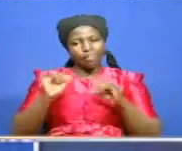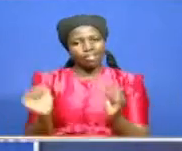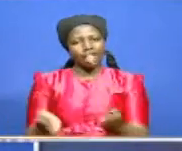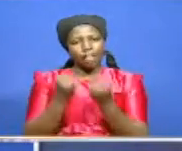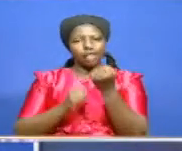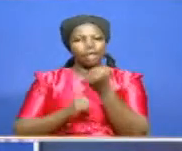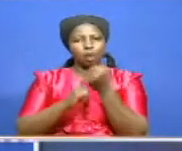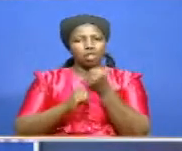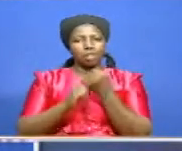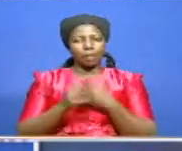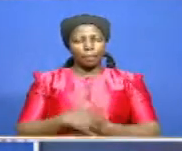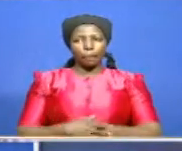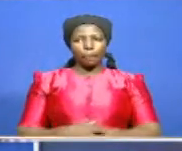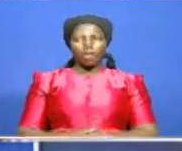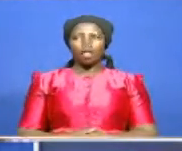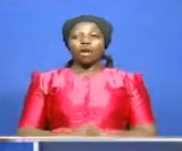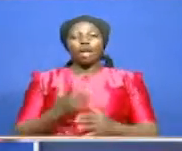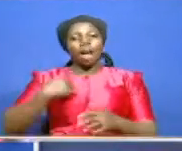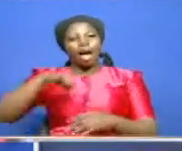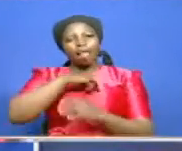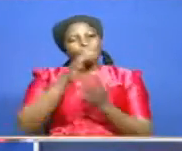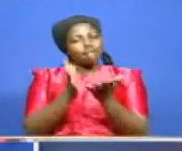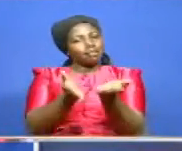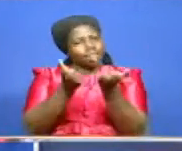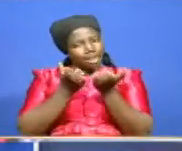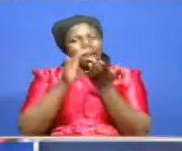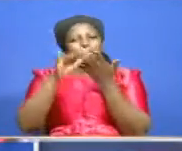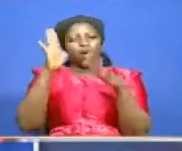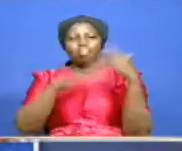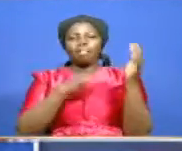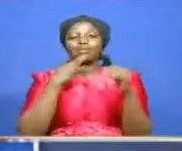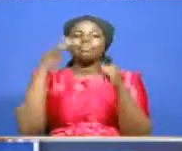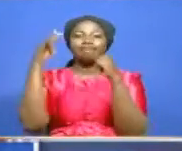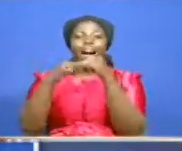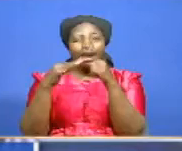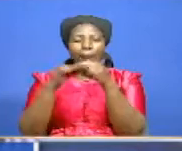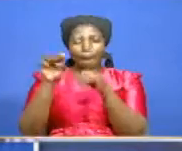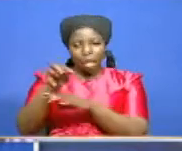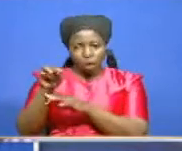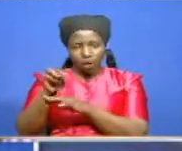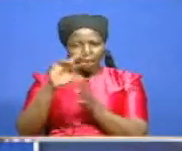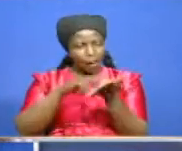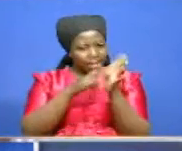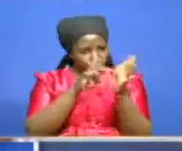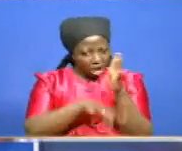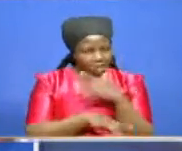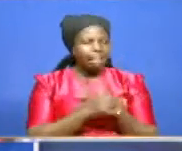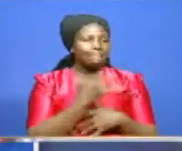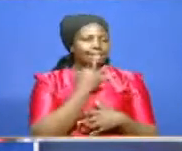Tunahitaji zaidi ya milioni 800, yani milioni